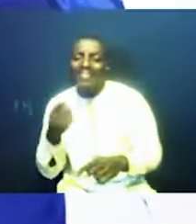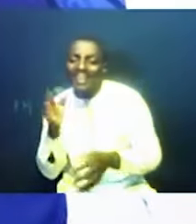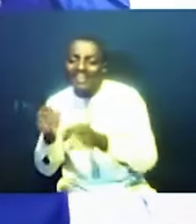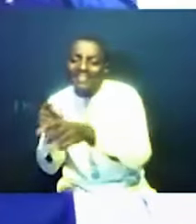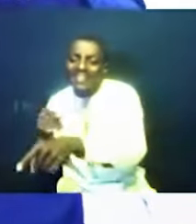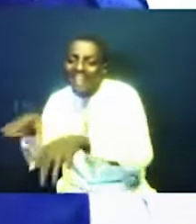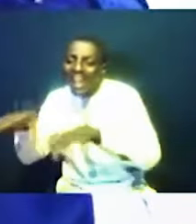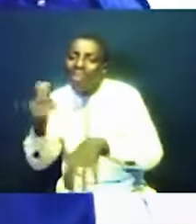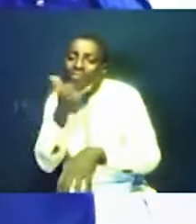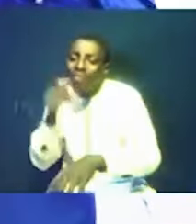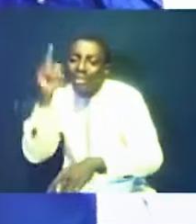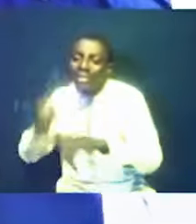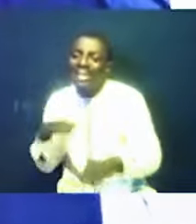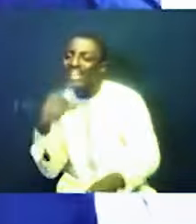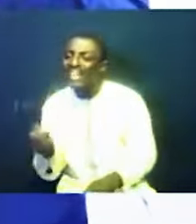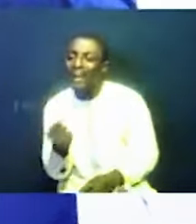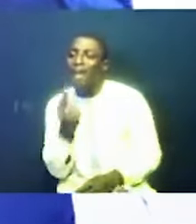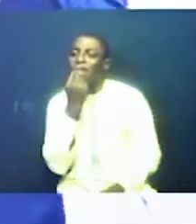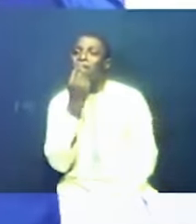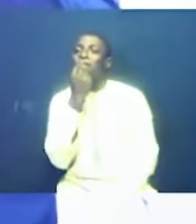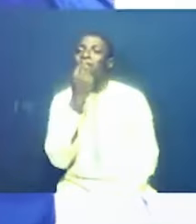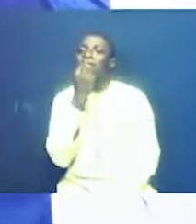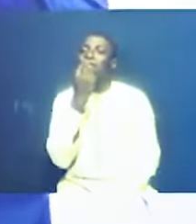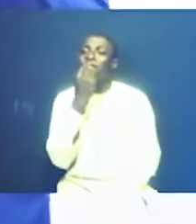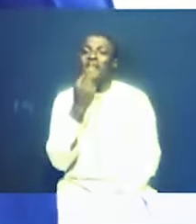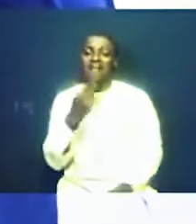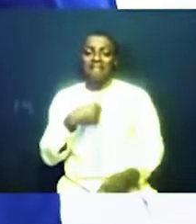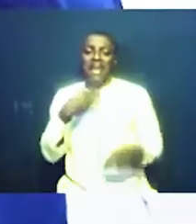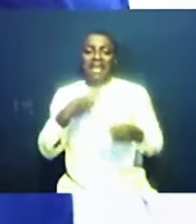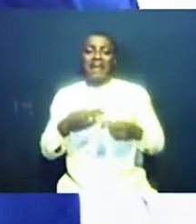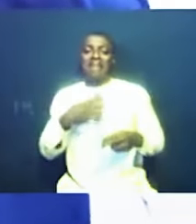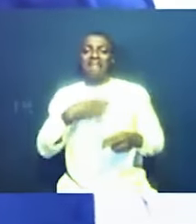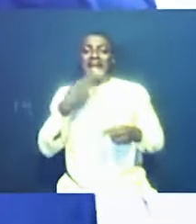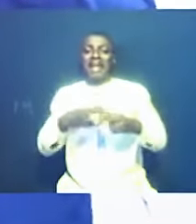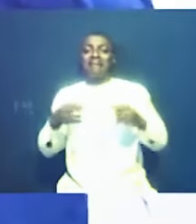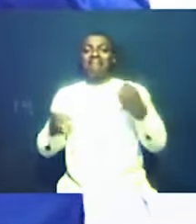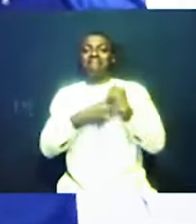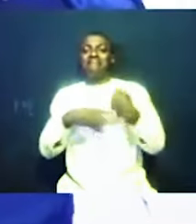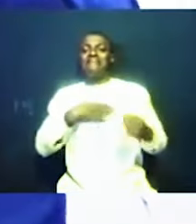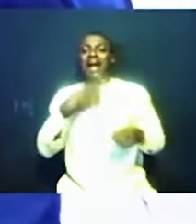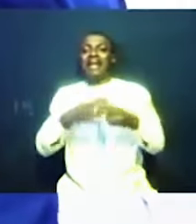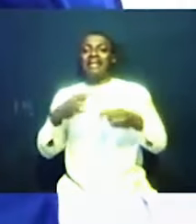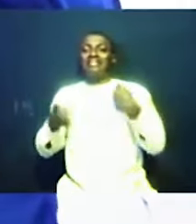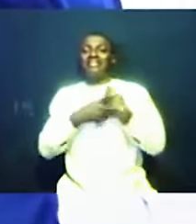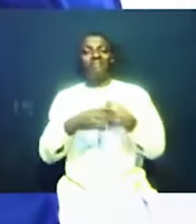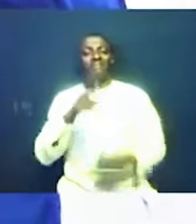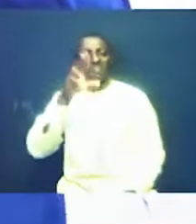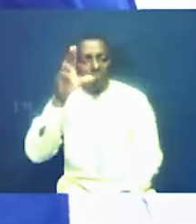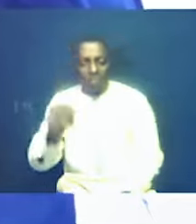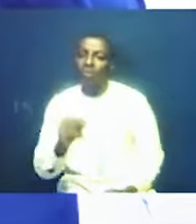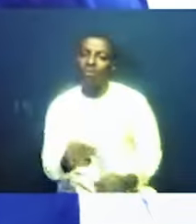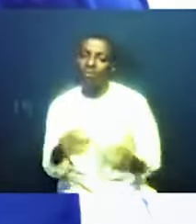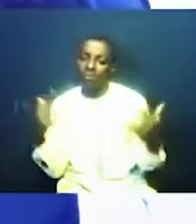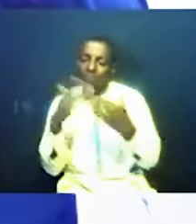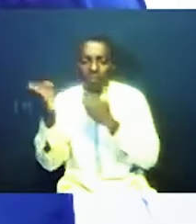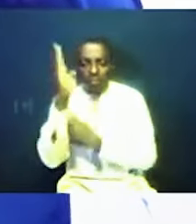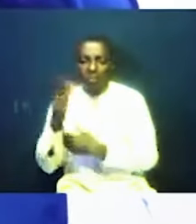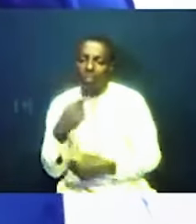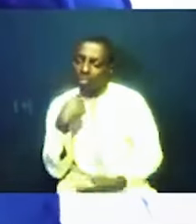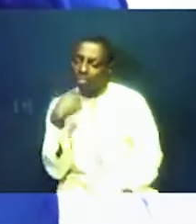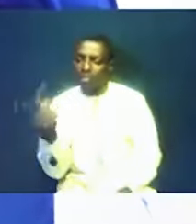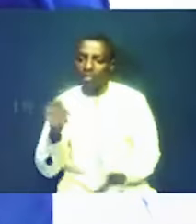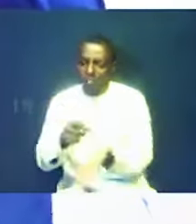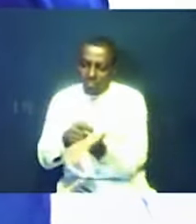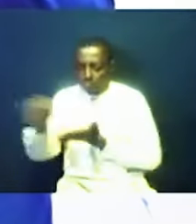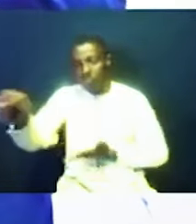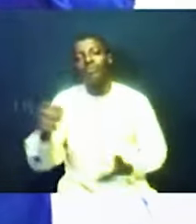offend them. Fear God. Fear God. When